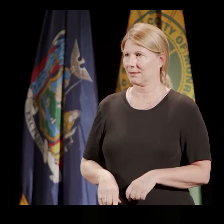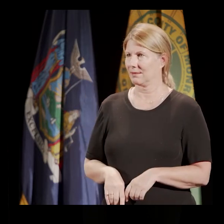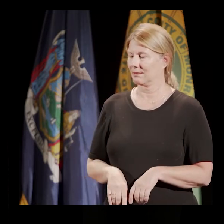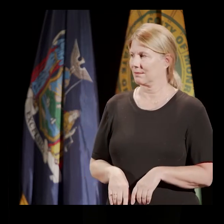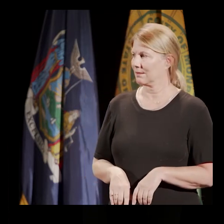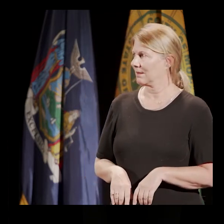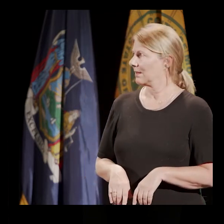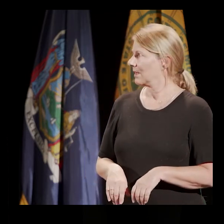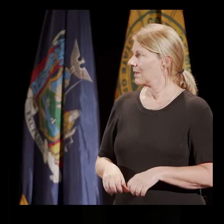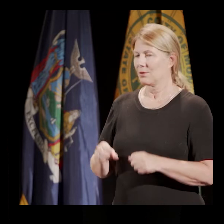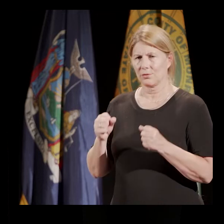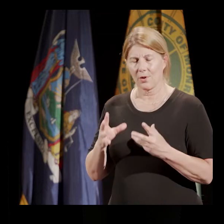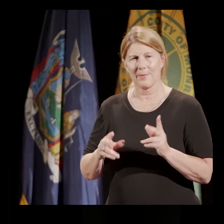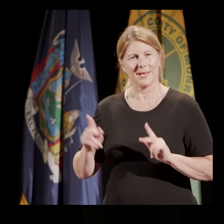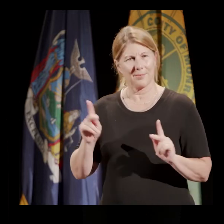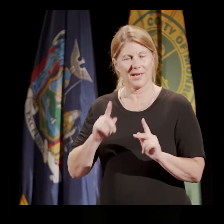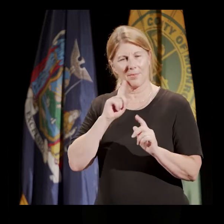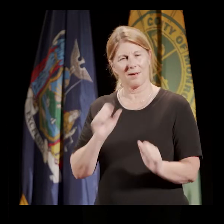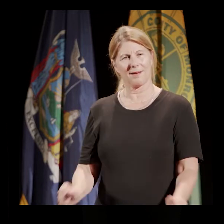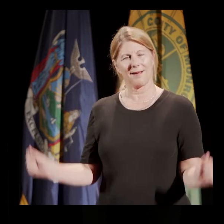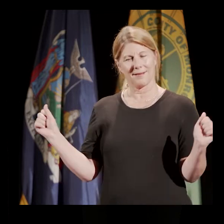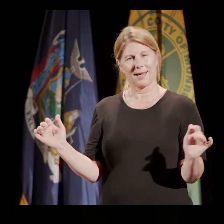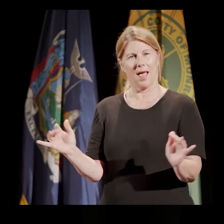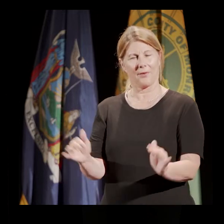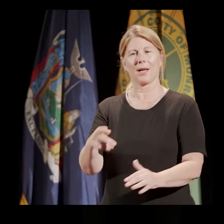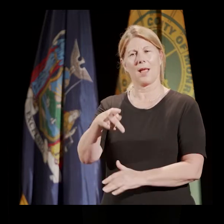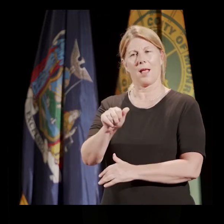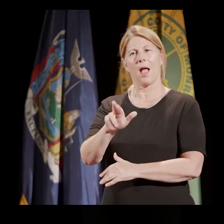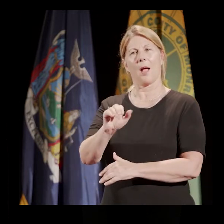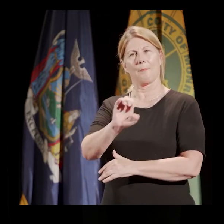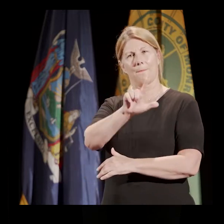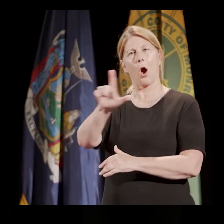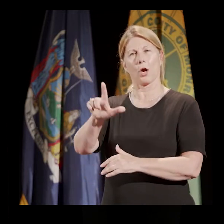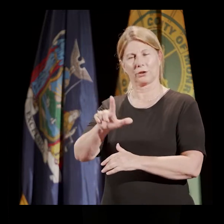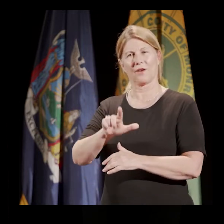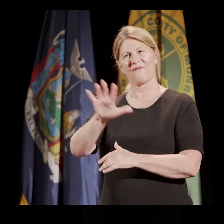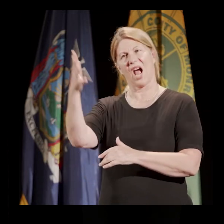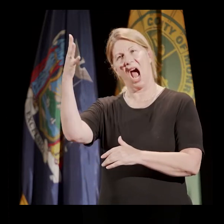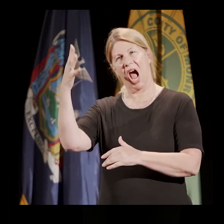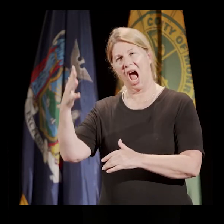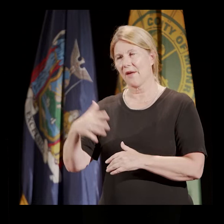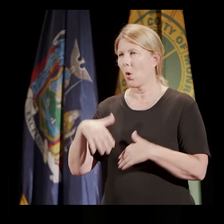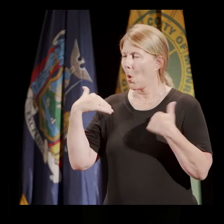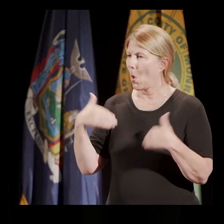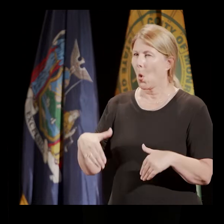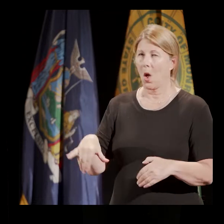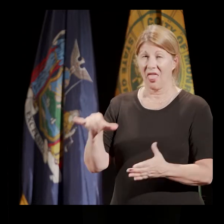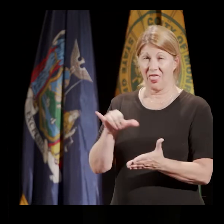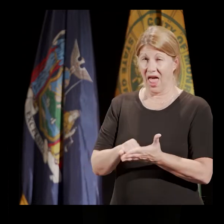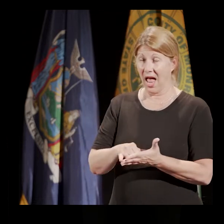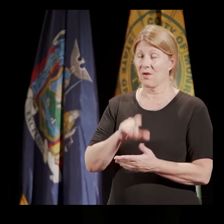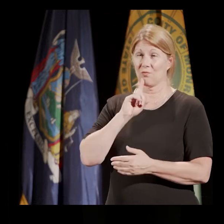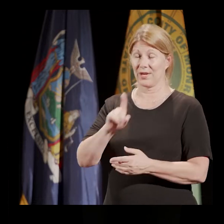people gathering at Parcel 5 during the Jazz Fest sent a loud and clear